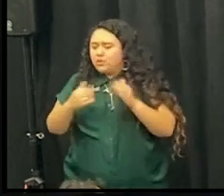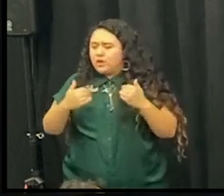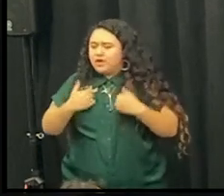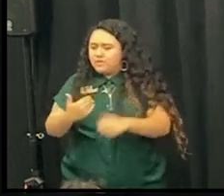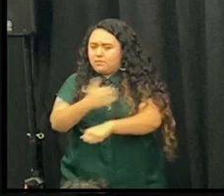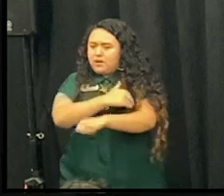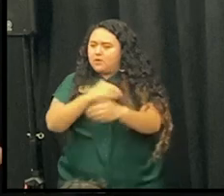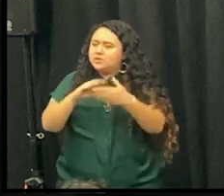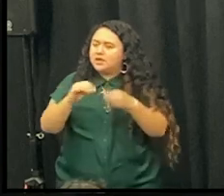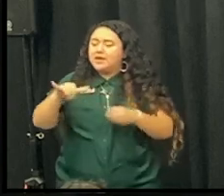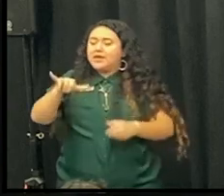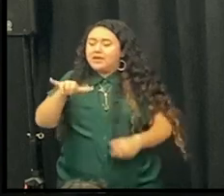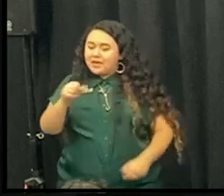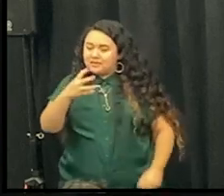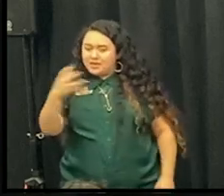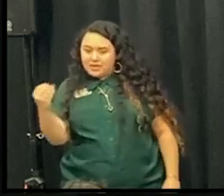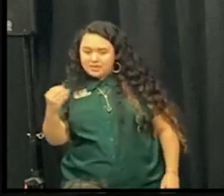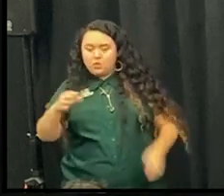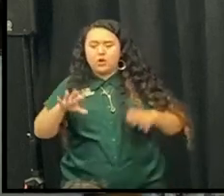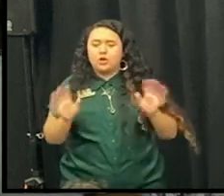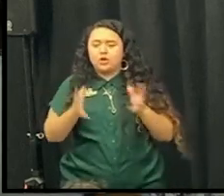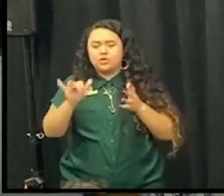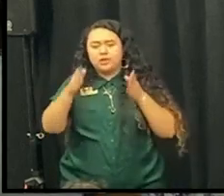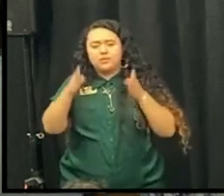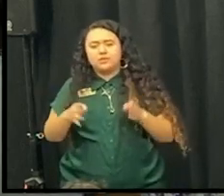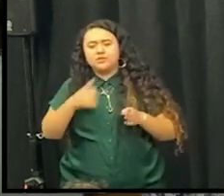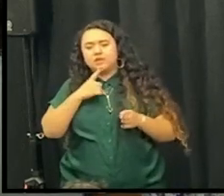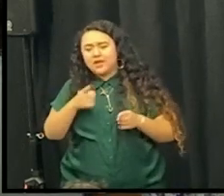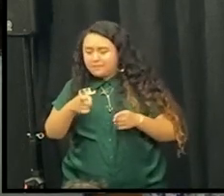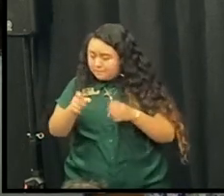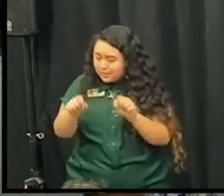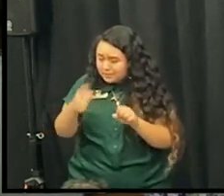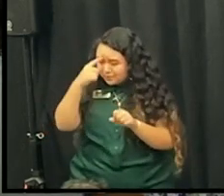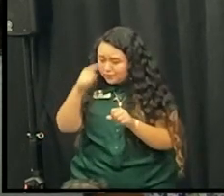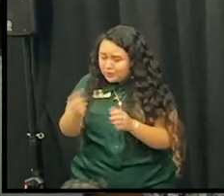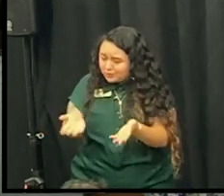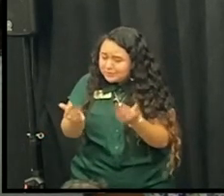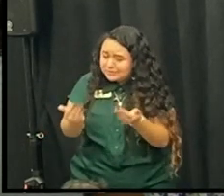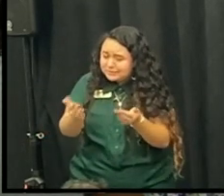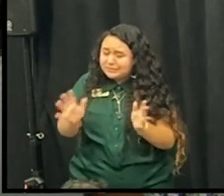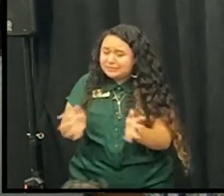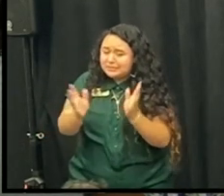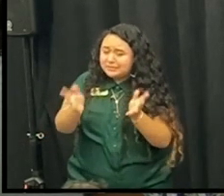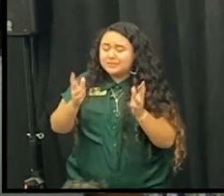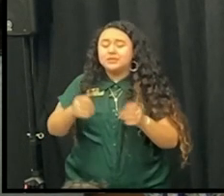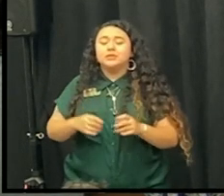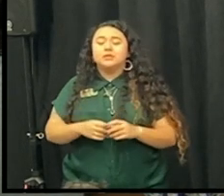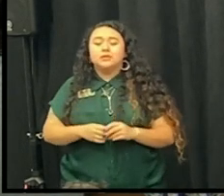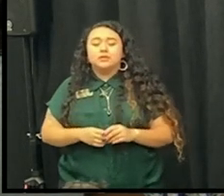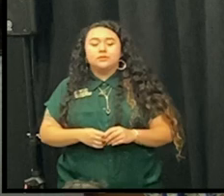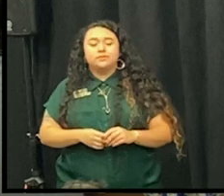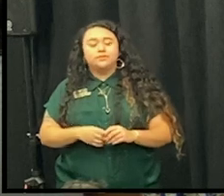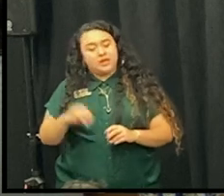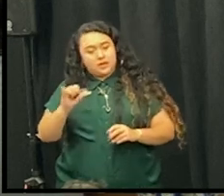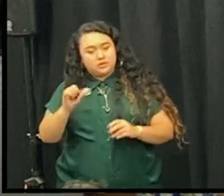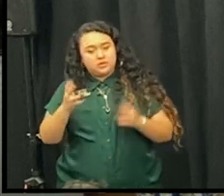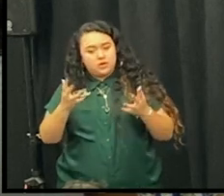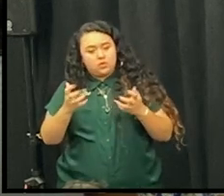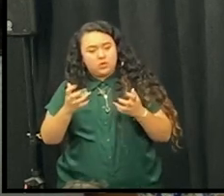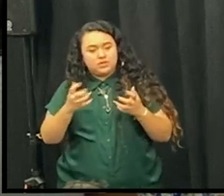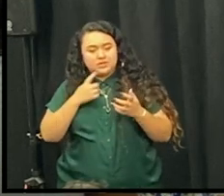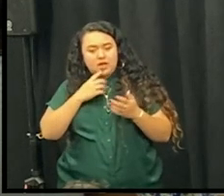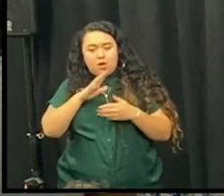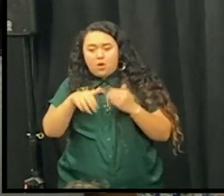to say yes and, or to encourage them and say, this is possible for you. And, you know, I also wanted to add that all of